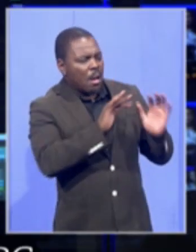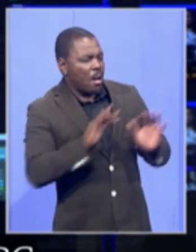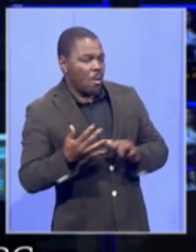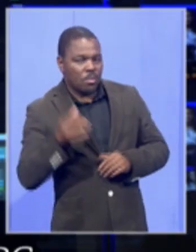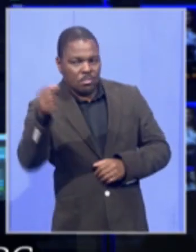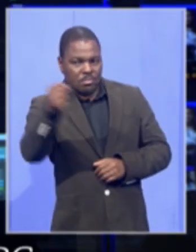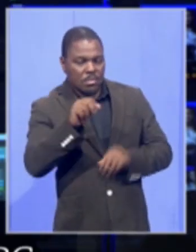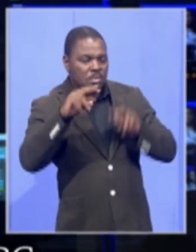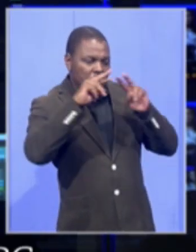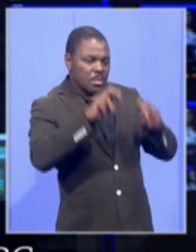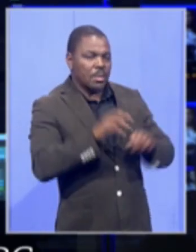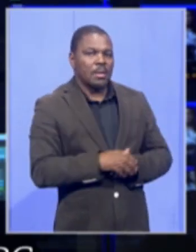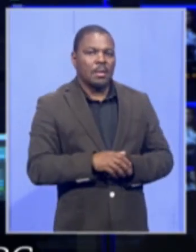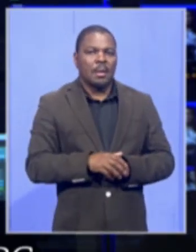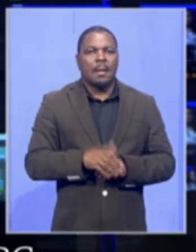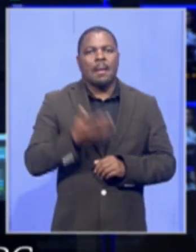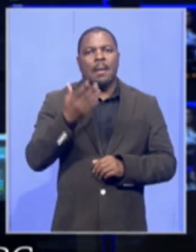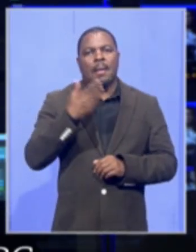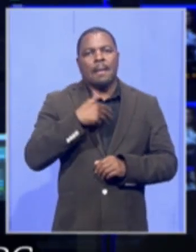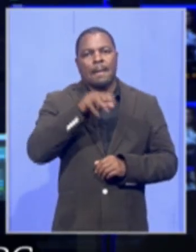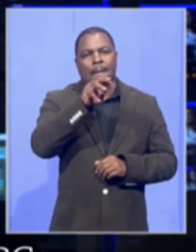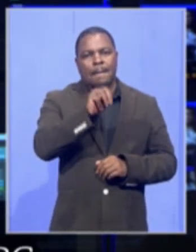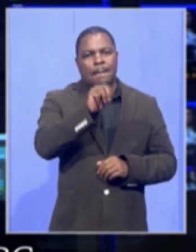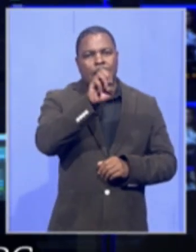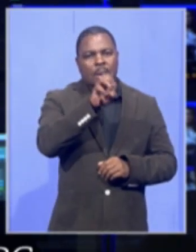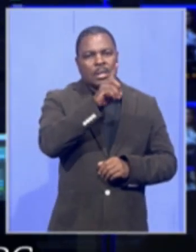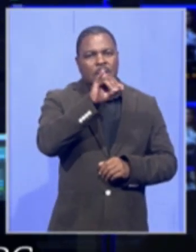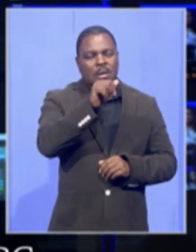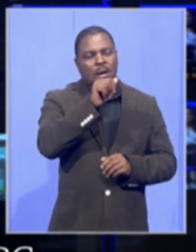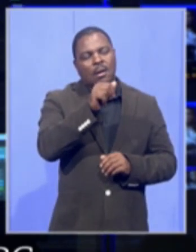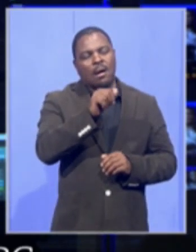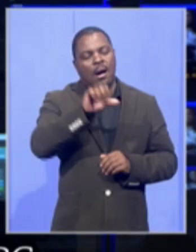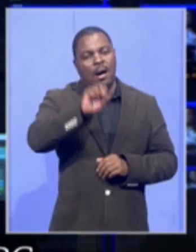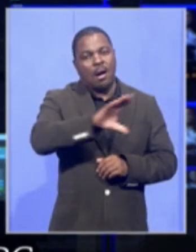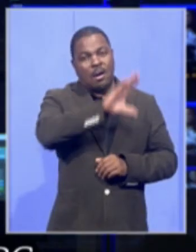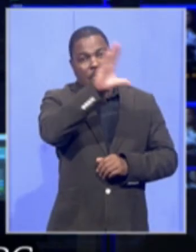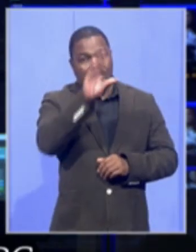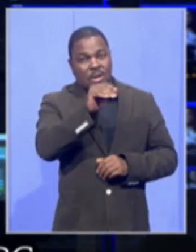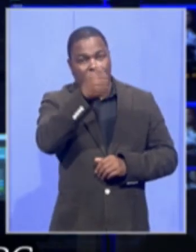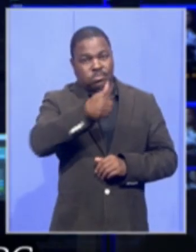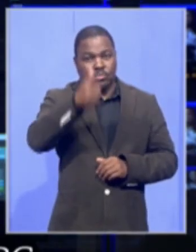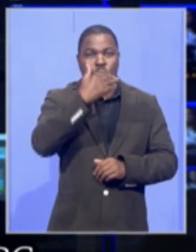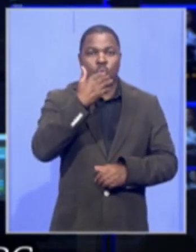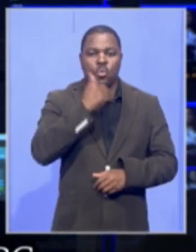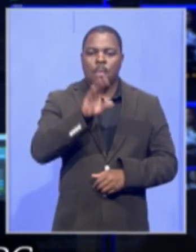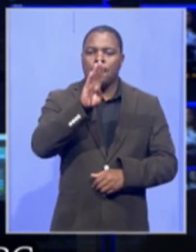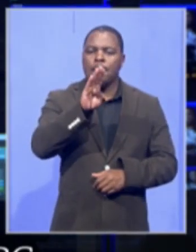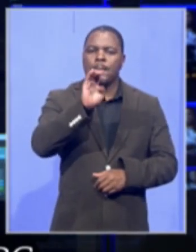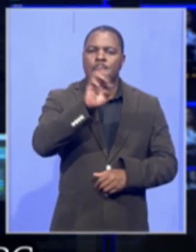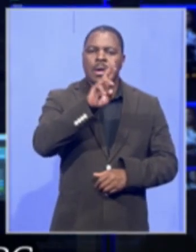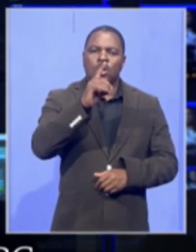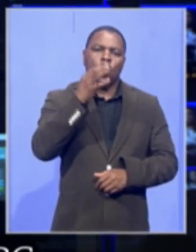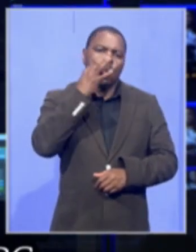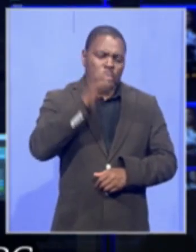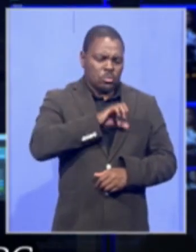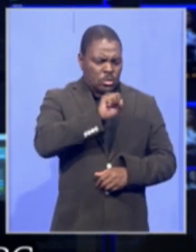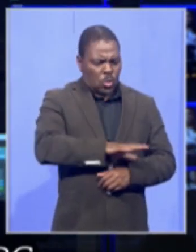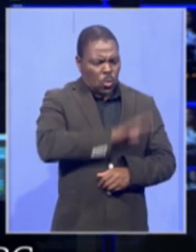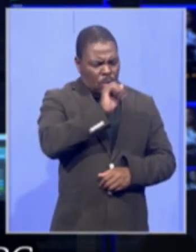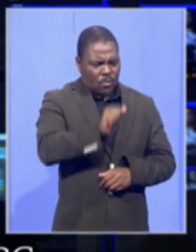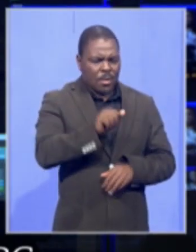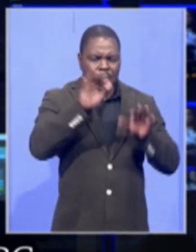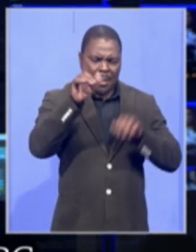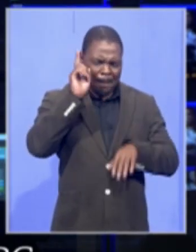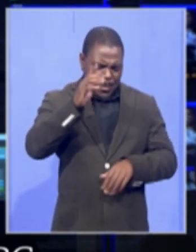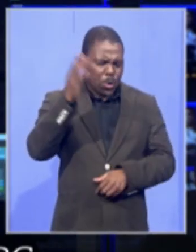SABC. Molaodi wa Media Mentoring Africa William Beta o re ma-Afrika Borwa a na le tokelo ya ho tseba ka